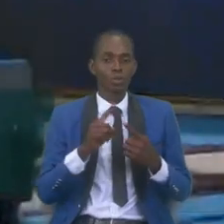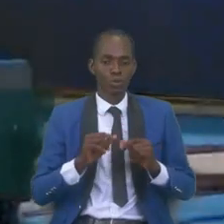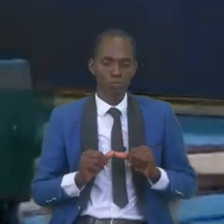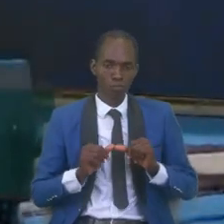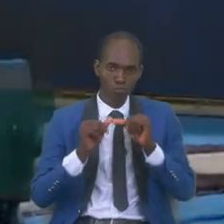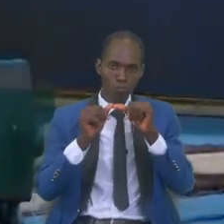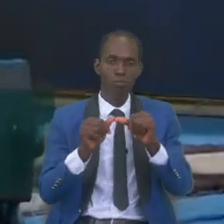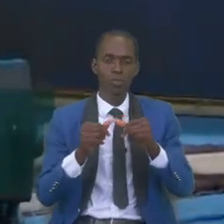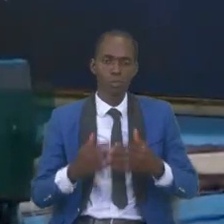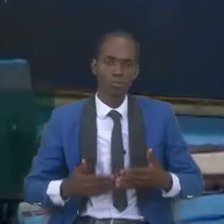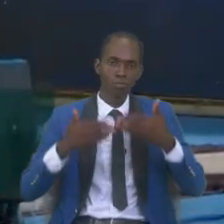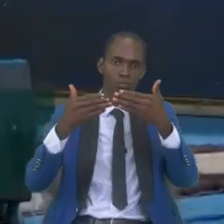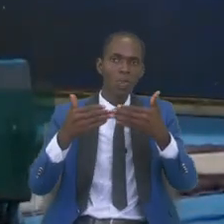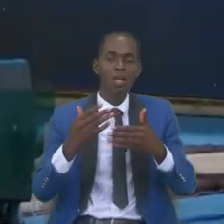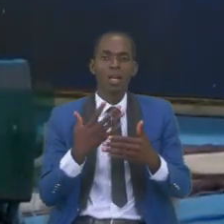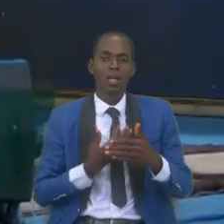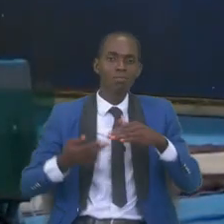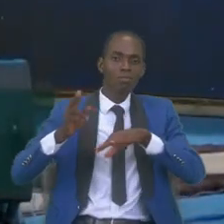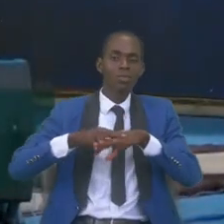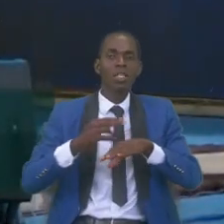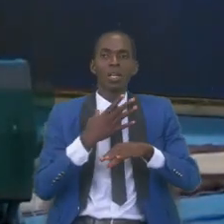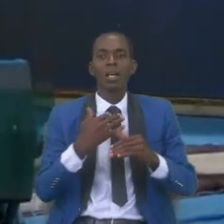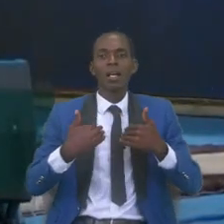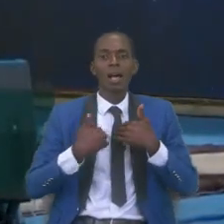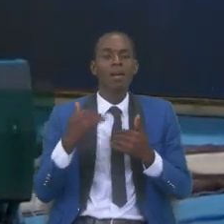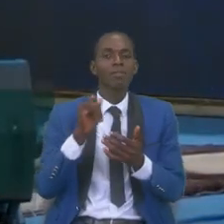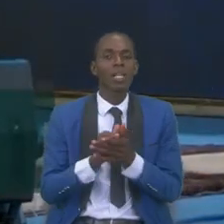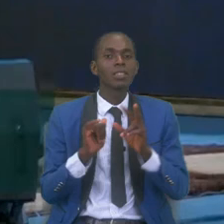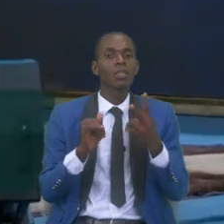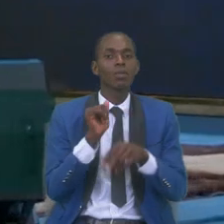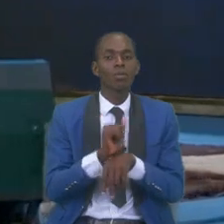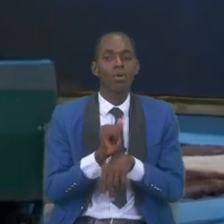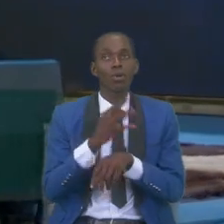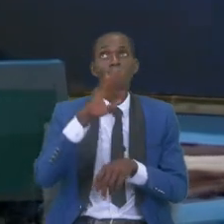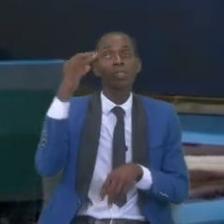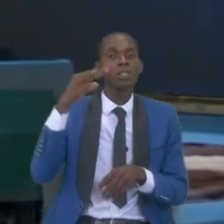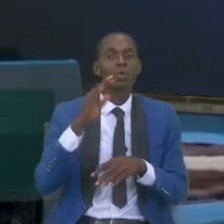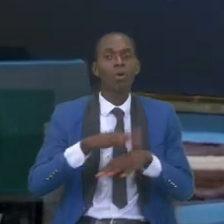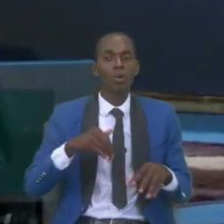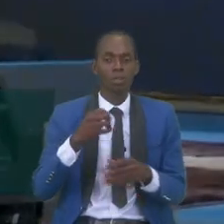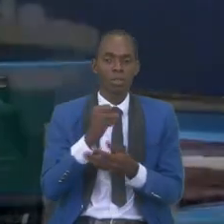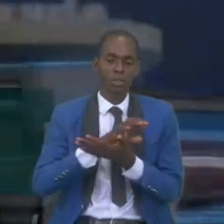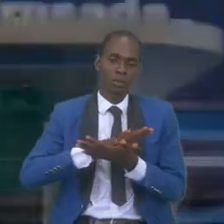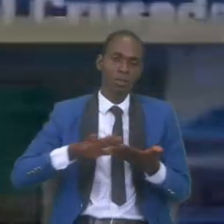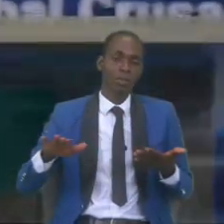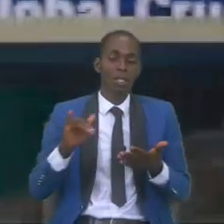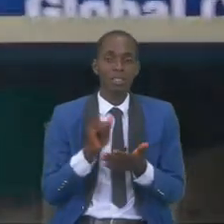an experience of sanctification. And this experience is not something we